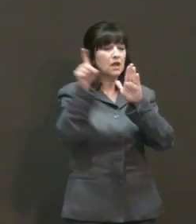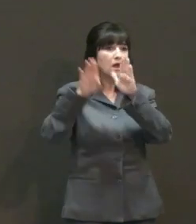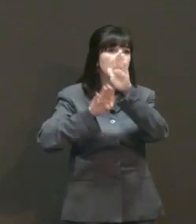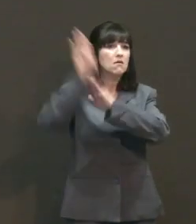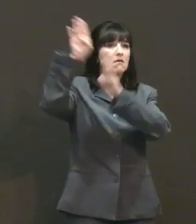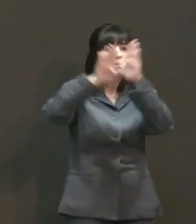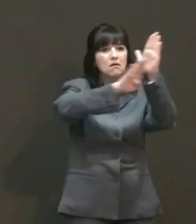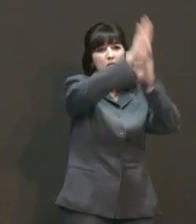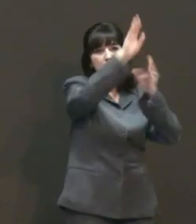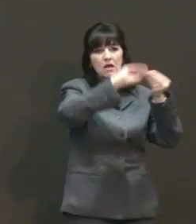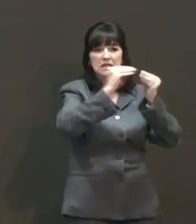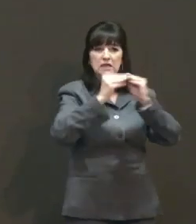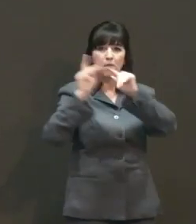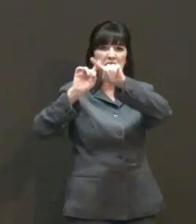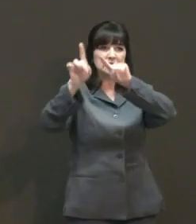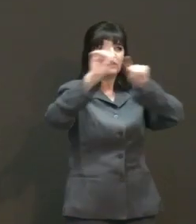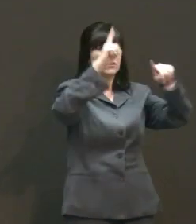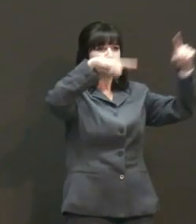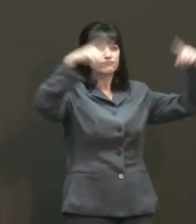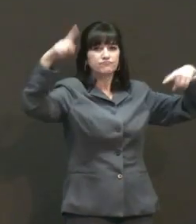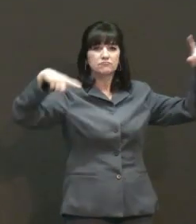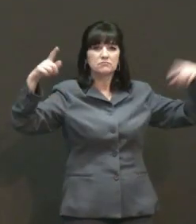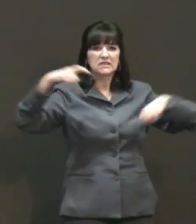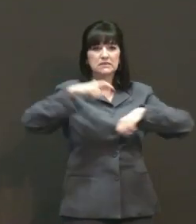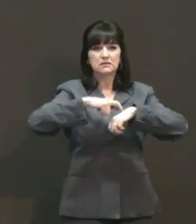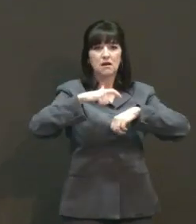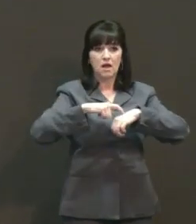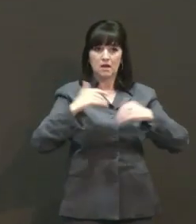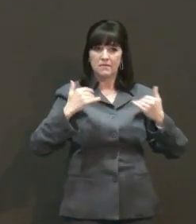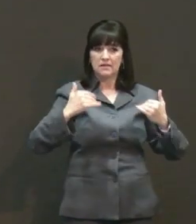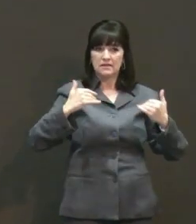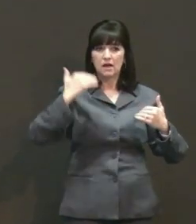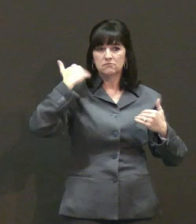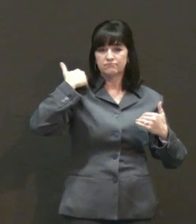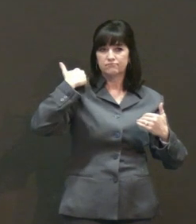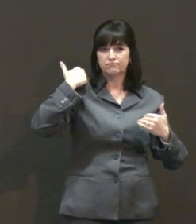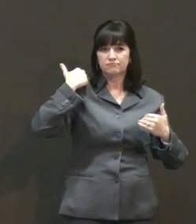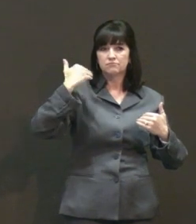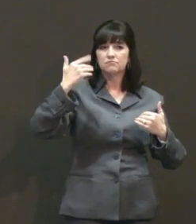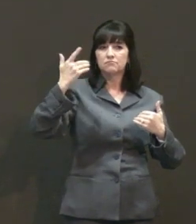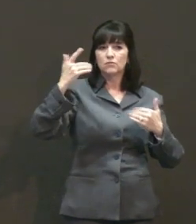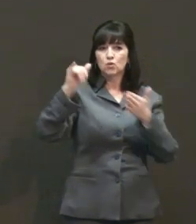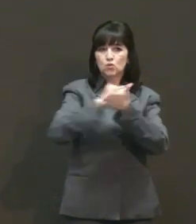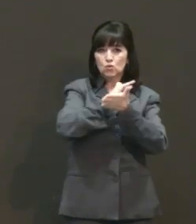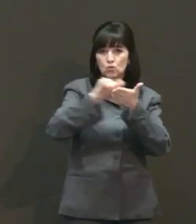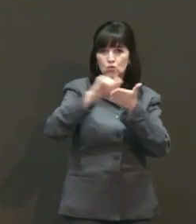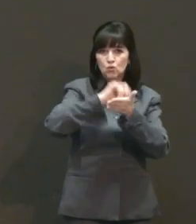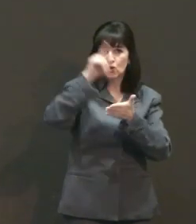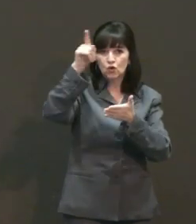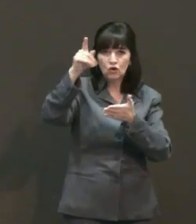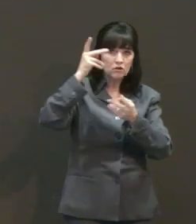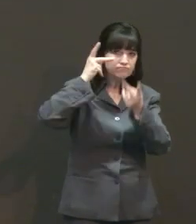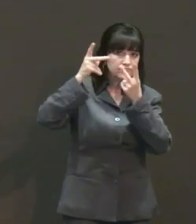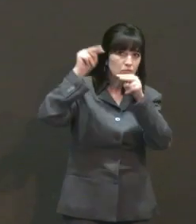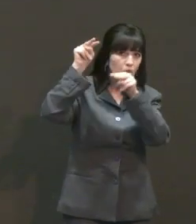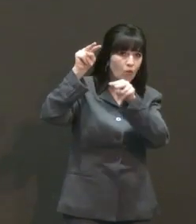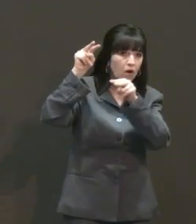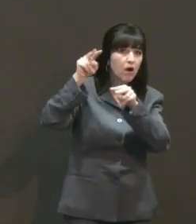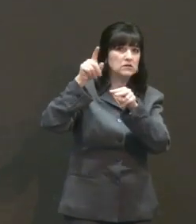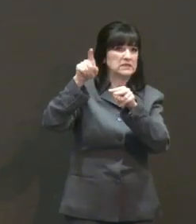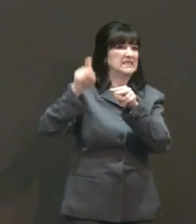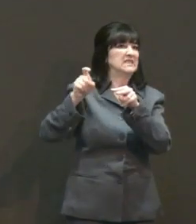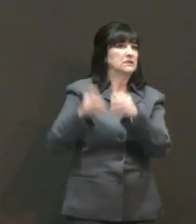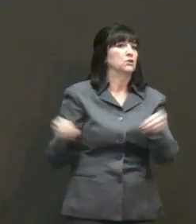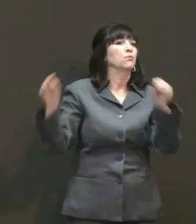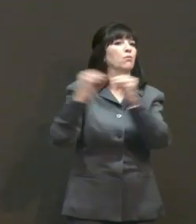surge in greater New York City right now. There's been projections about where it's going to happen next. And so some parts of the